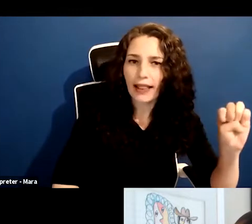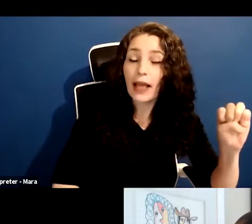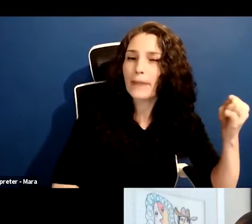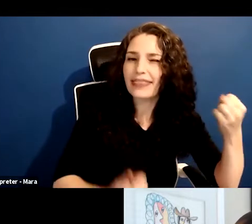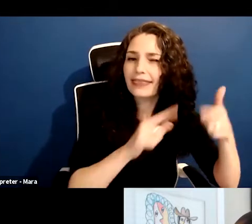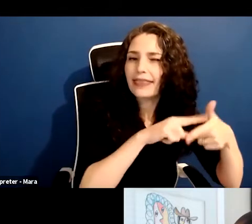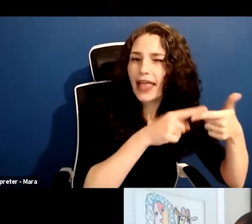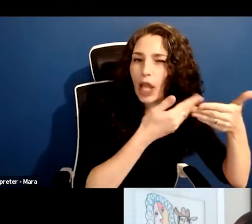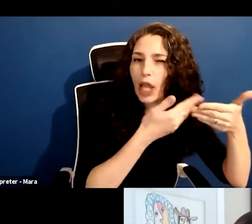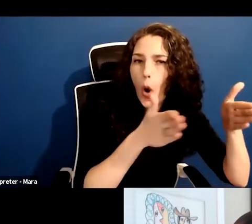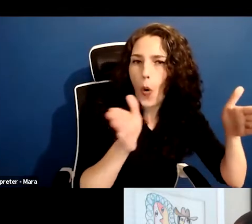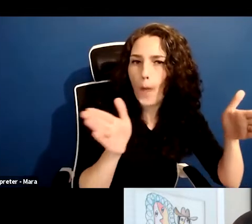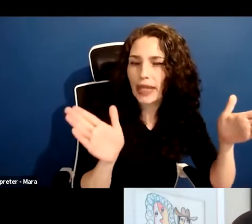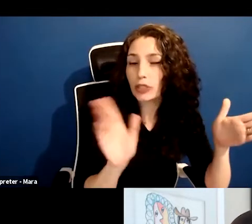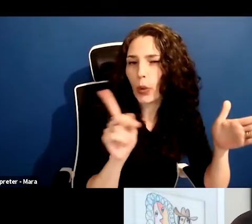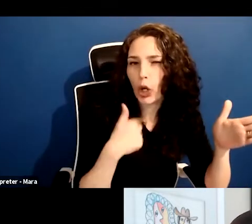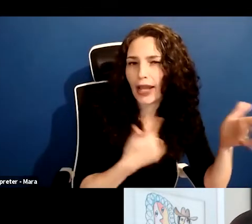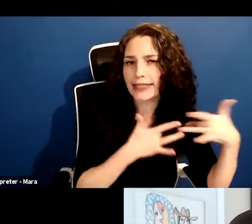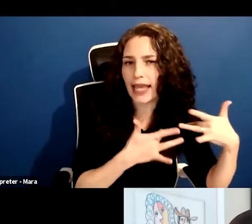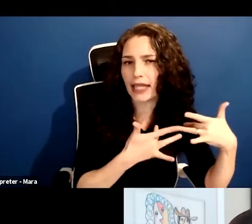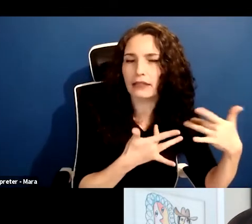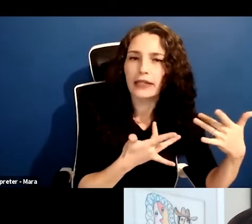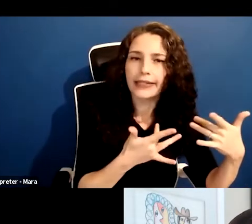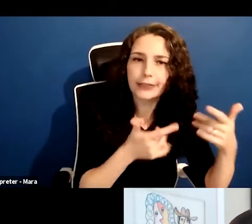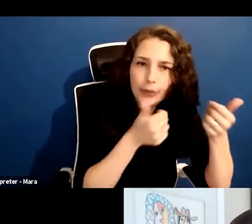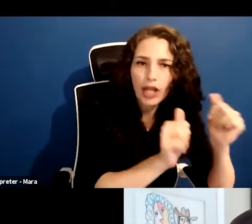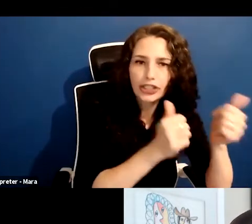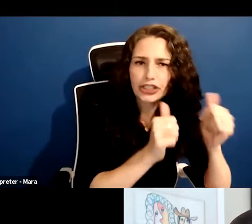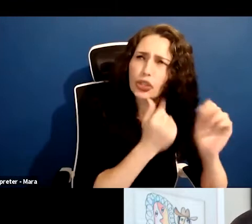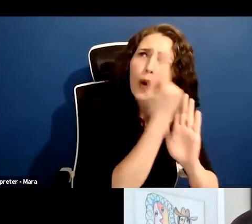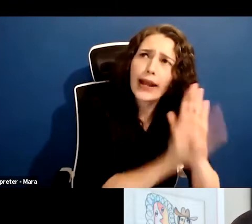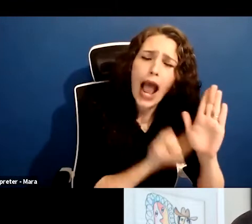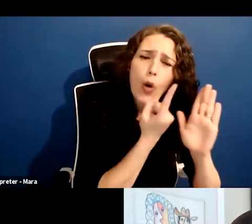where I go out. I typically go out for 1-hour dramas, some sort of,